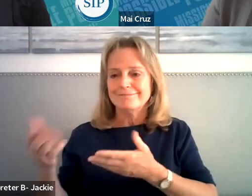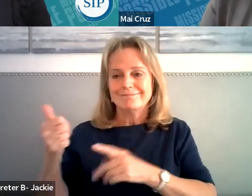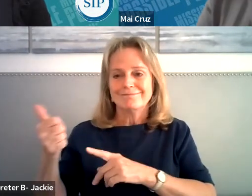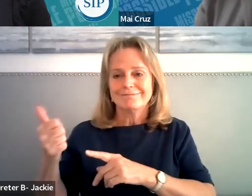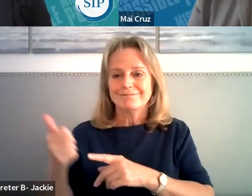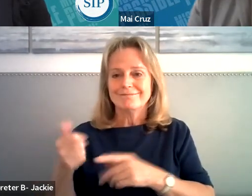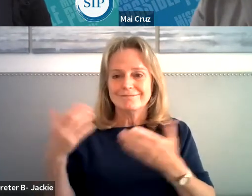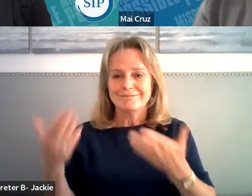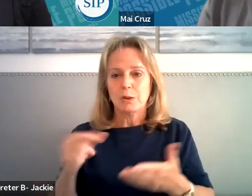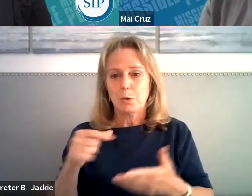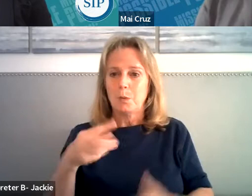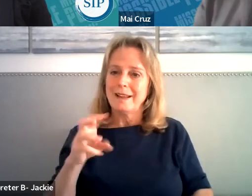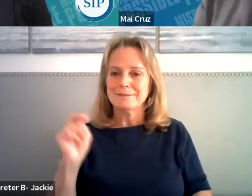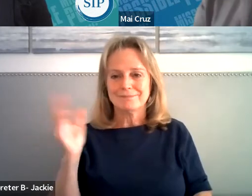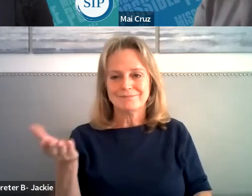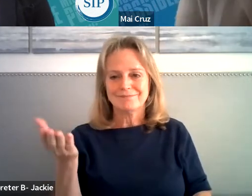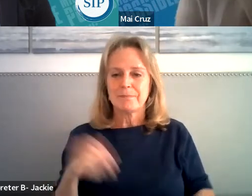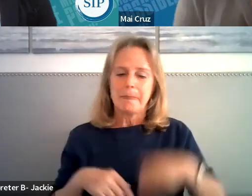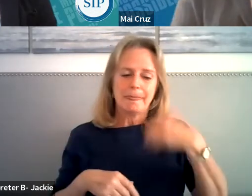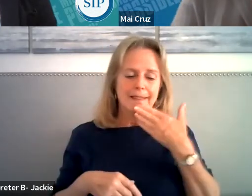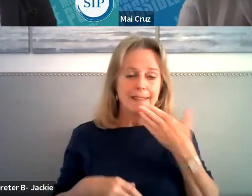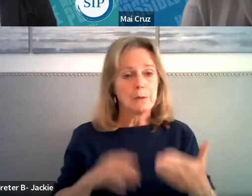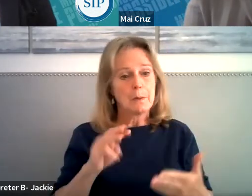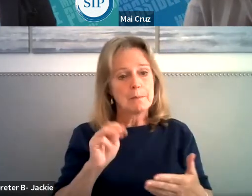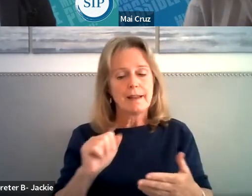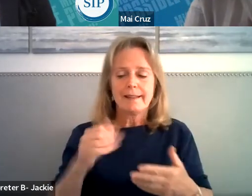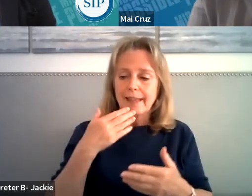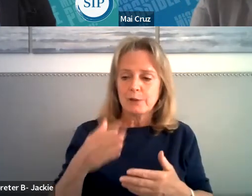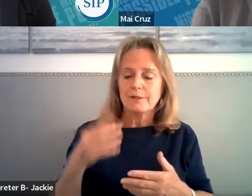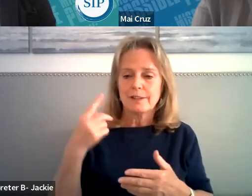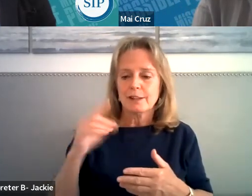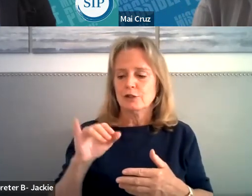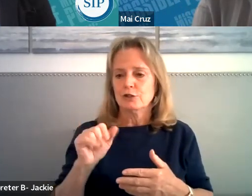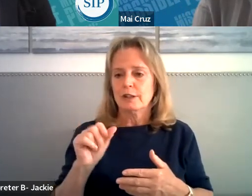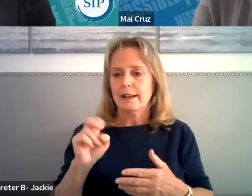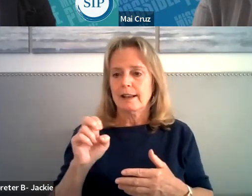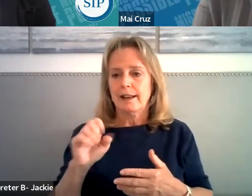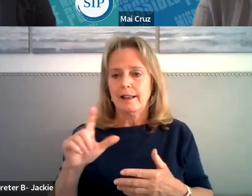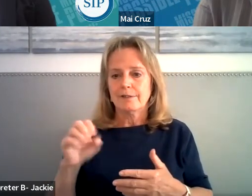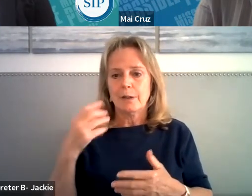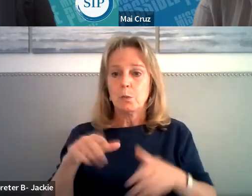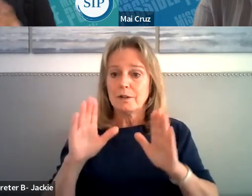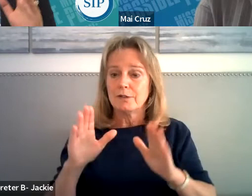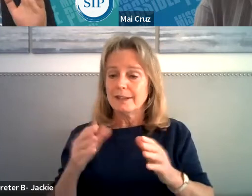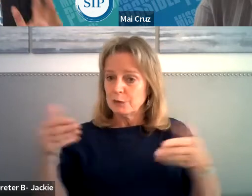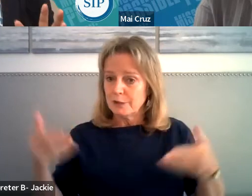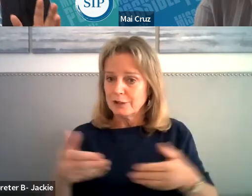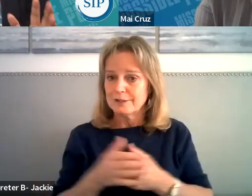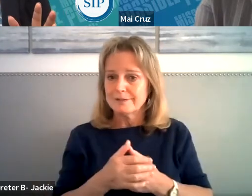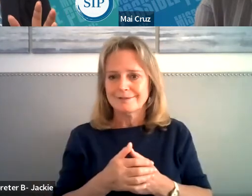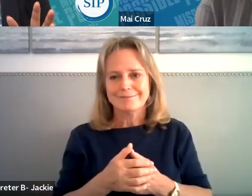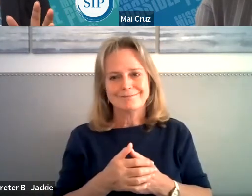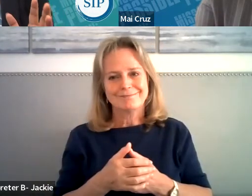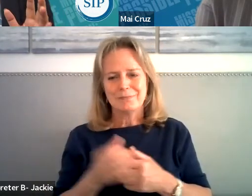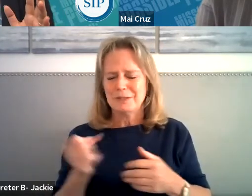Take it away, Gwen. Thank you, Mai, and thank you, Janelle, for that wonderful introduction. We are just